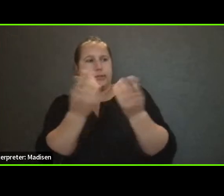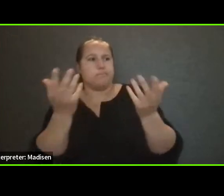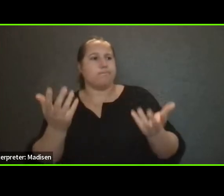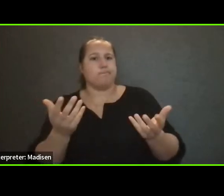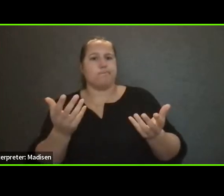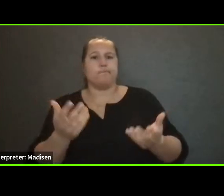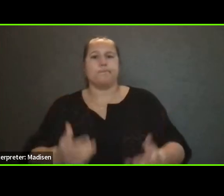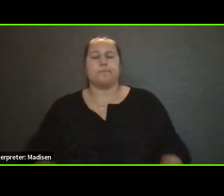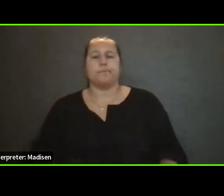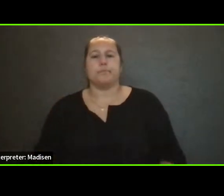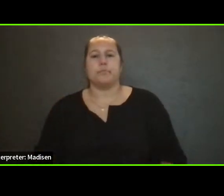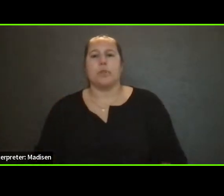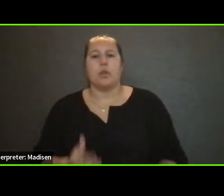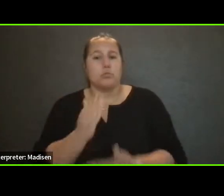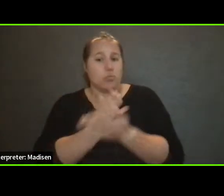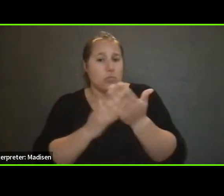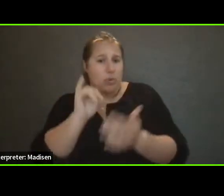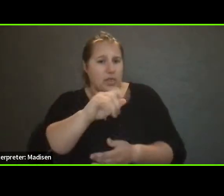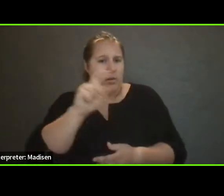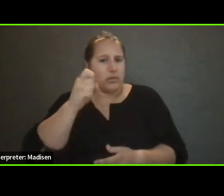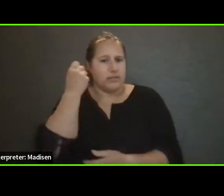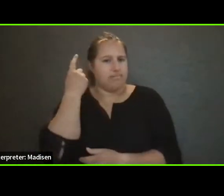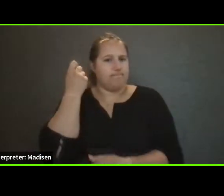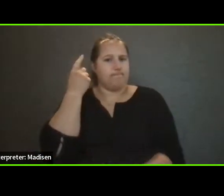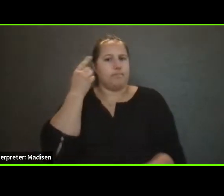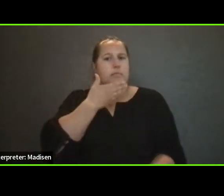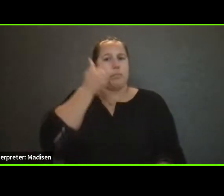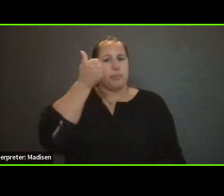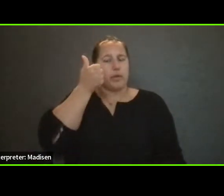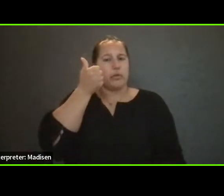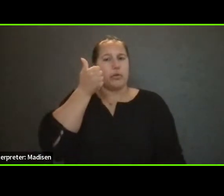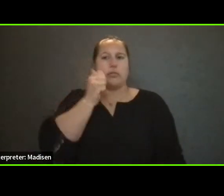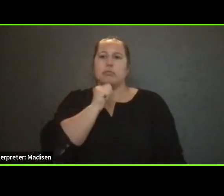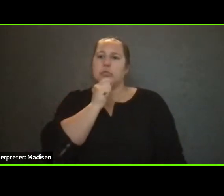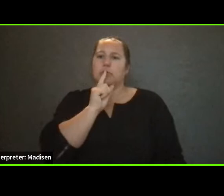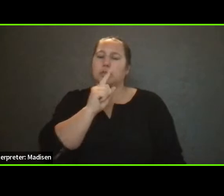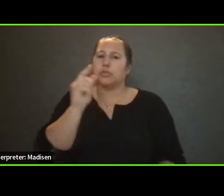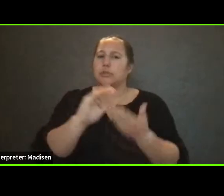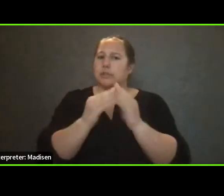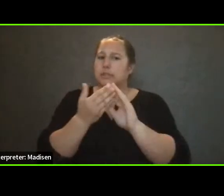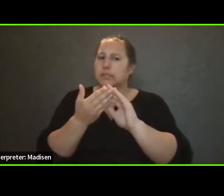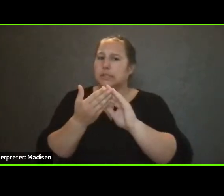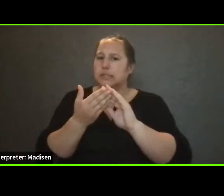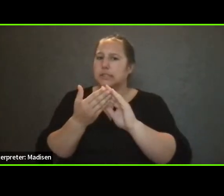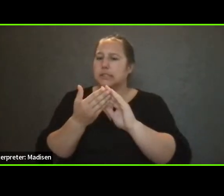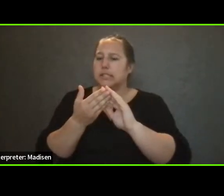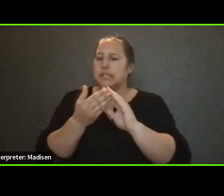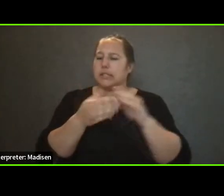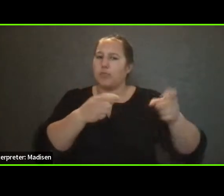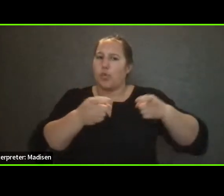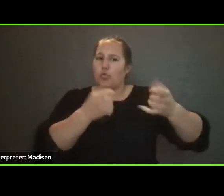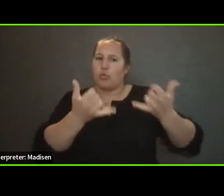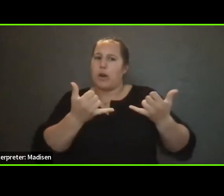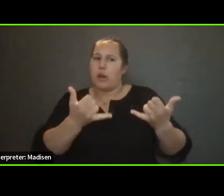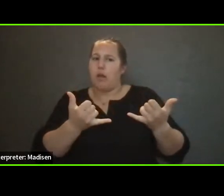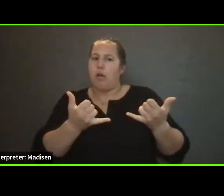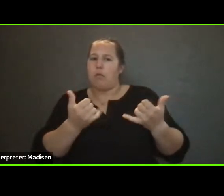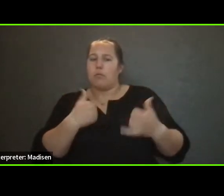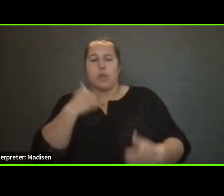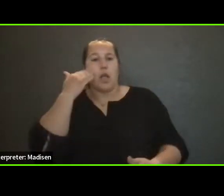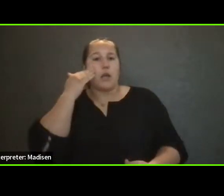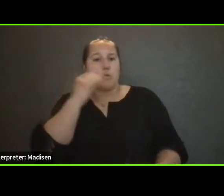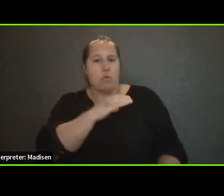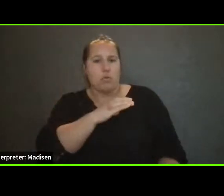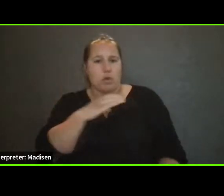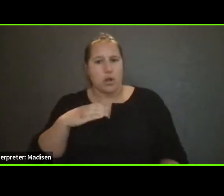as part of that, we really need to understand better. I'm not sure the city has a real good handle on it at the moment. I know one of the council members attended this a